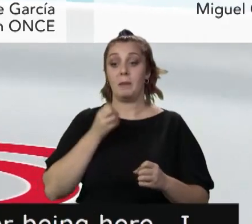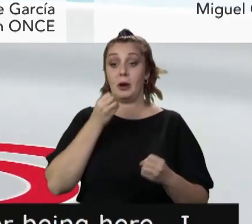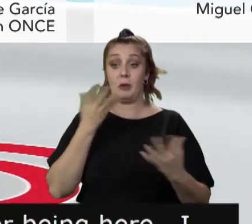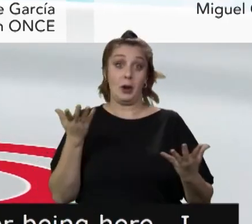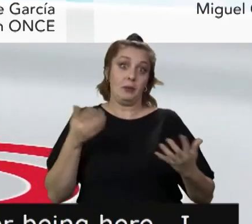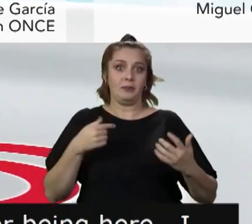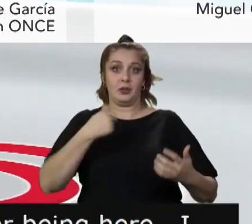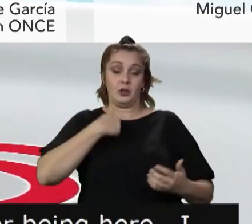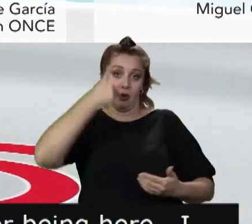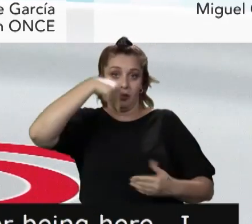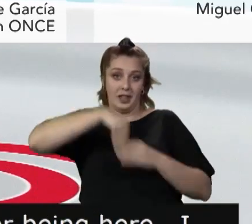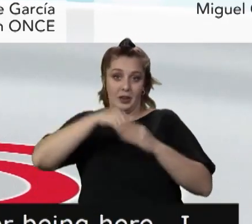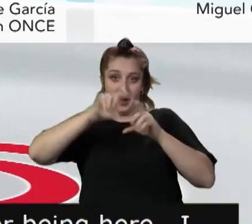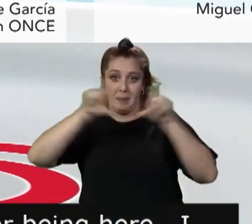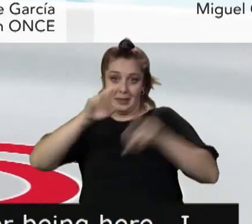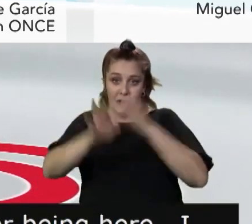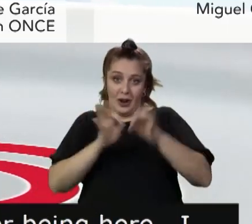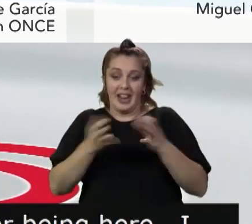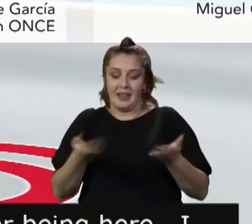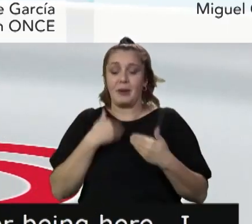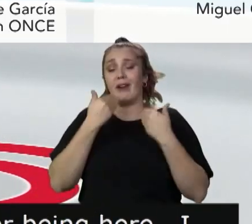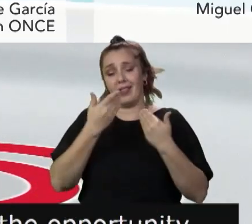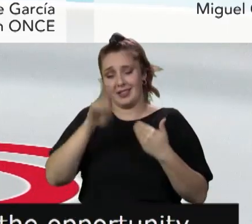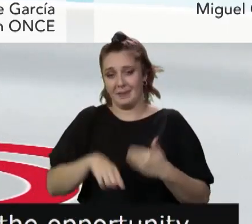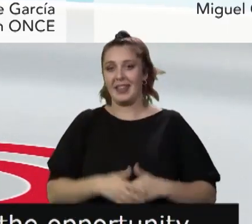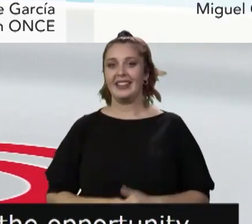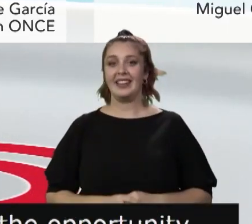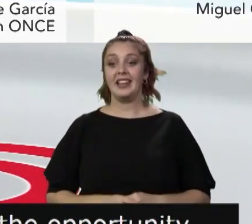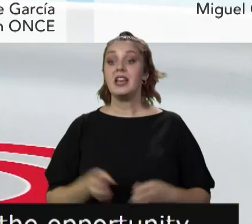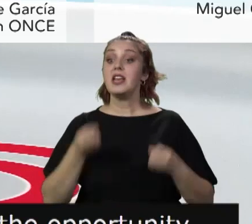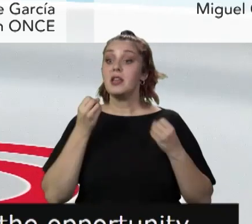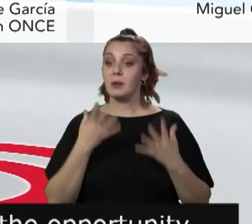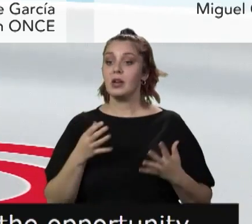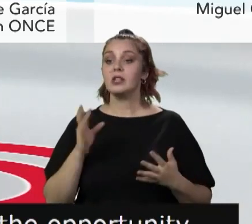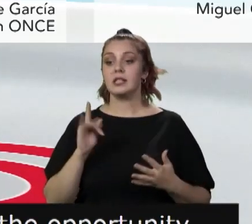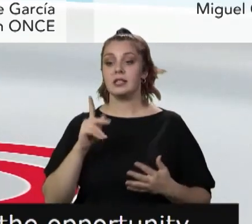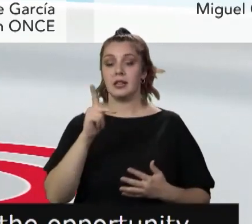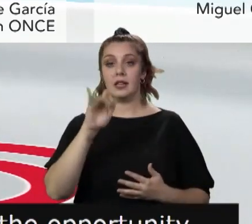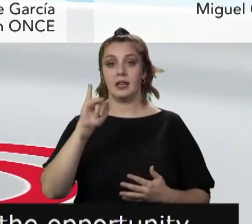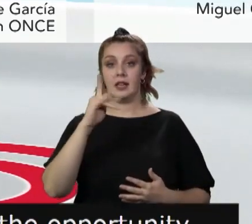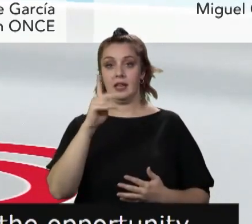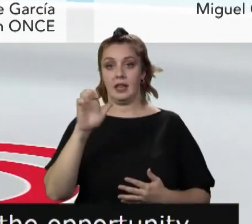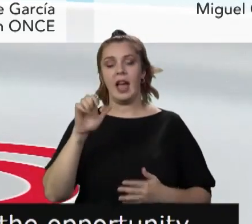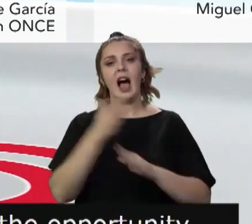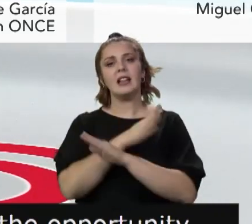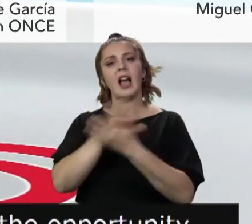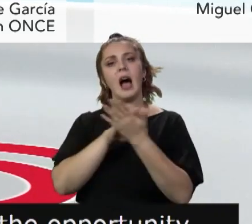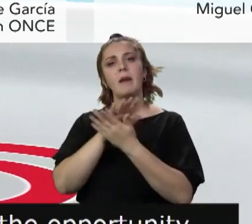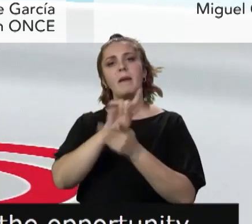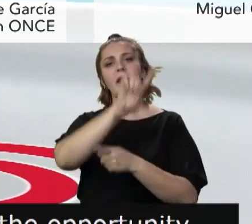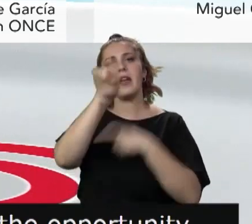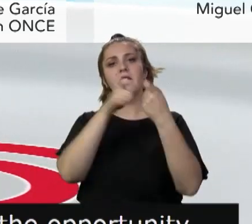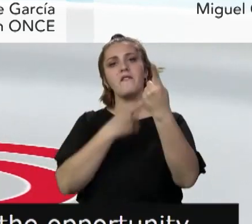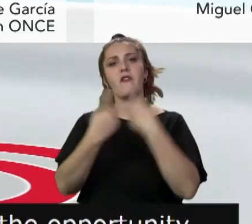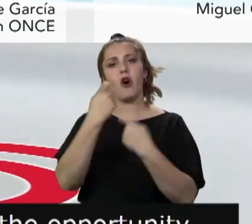for the opportunity they gave us. But since I work within the organization, well, I am